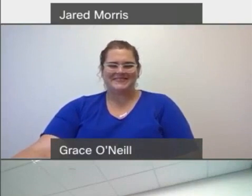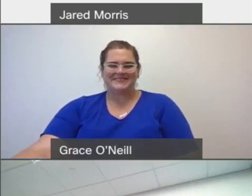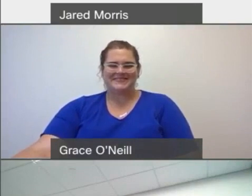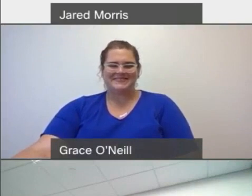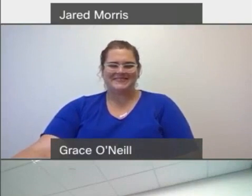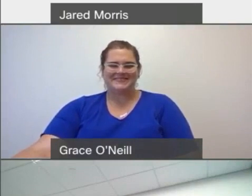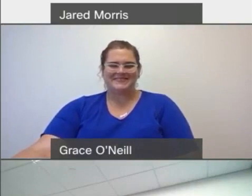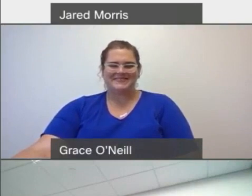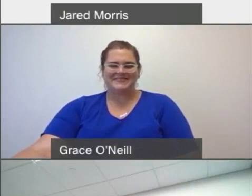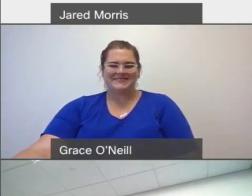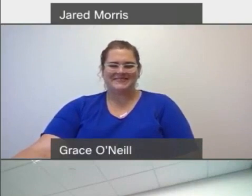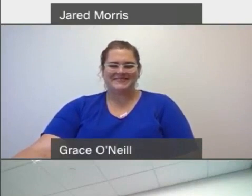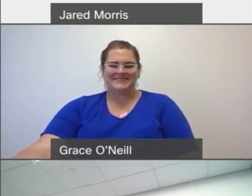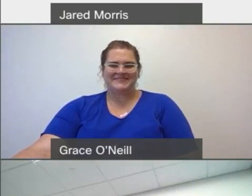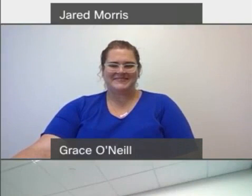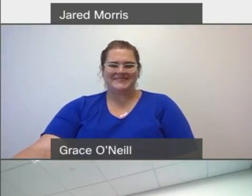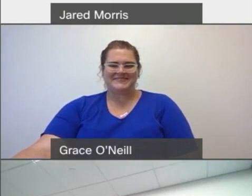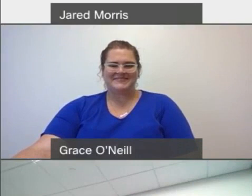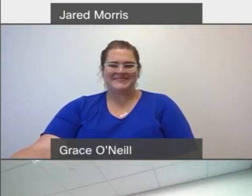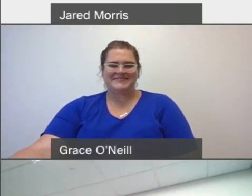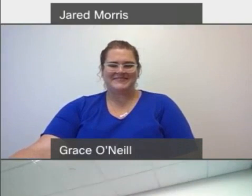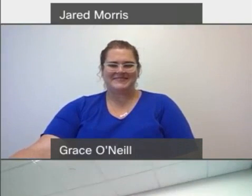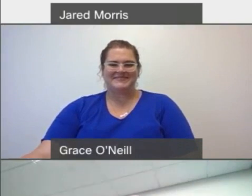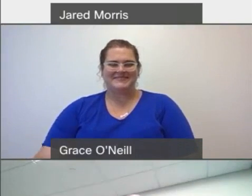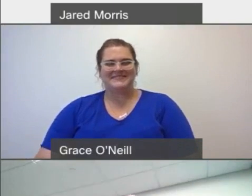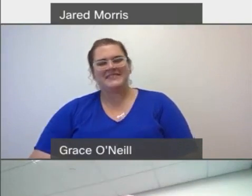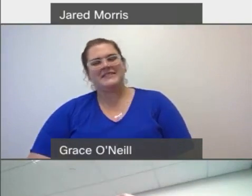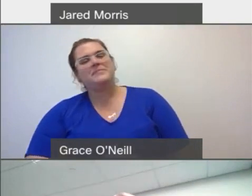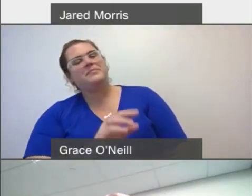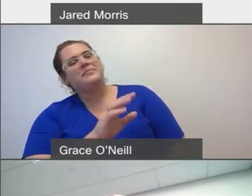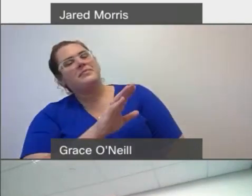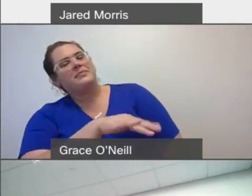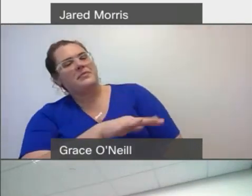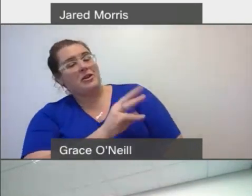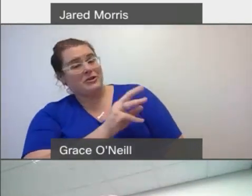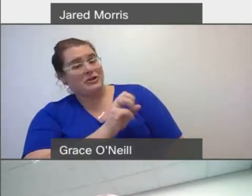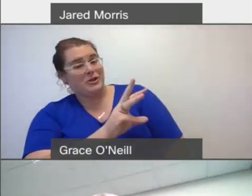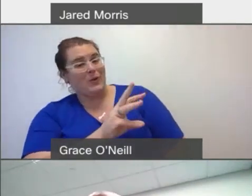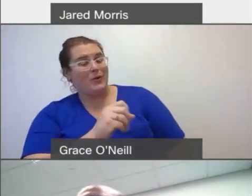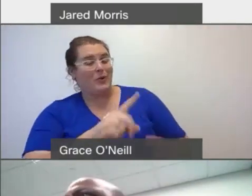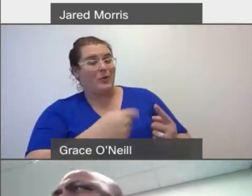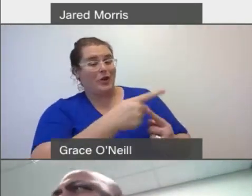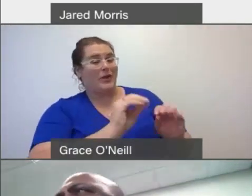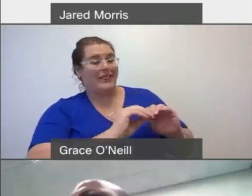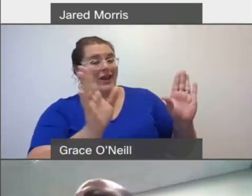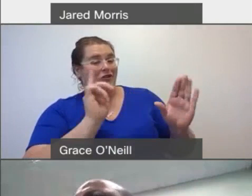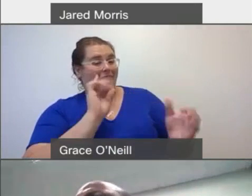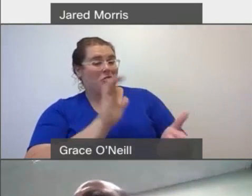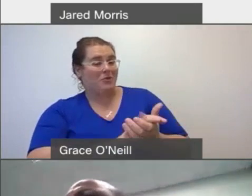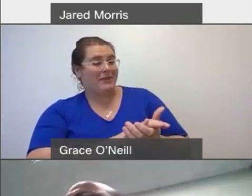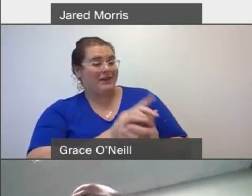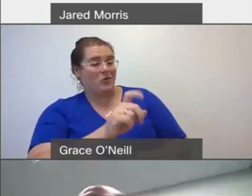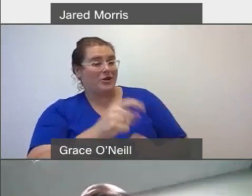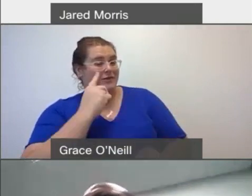It was when you were clarifying what you believed her question to be. Ah, okay. Thank you.